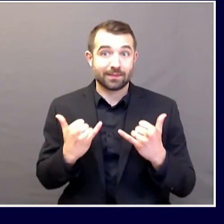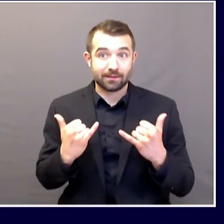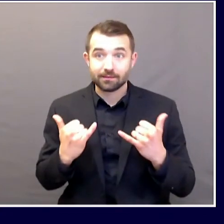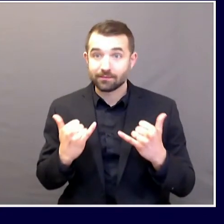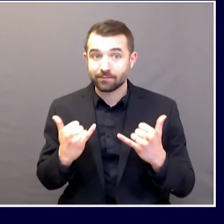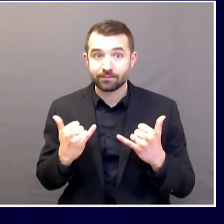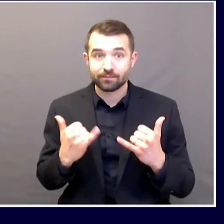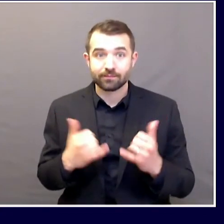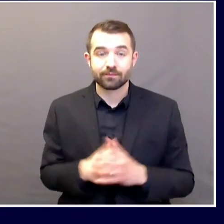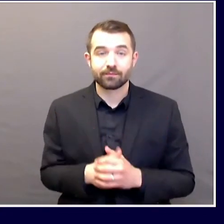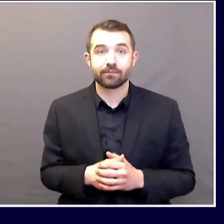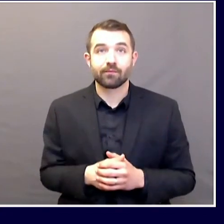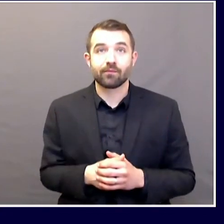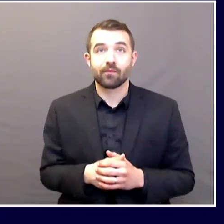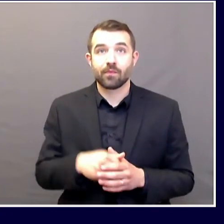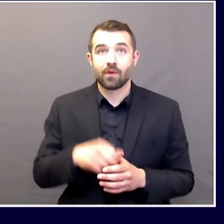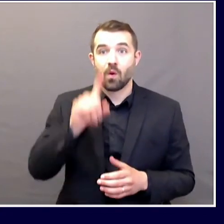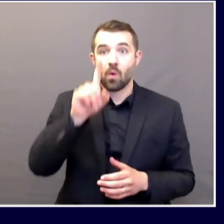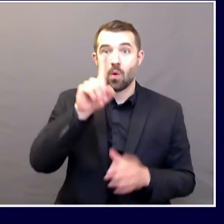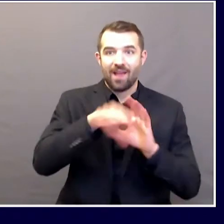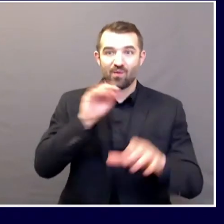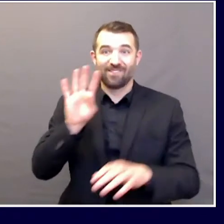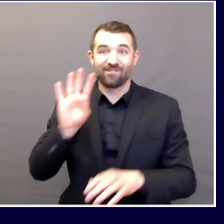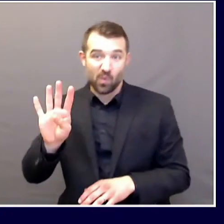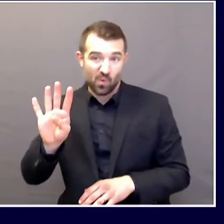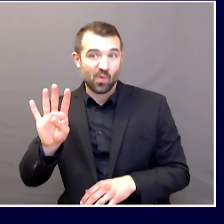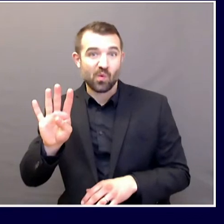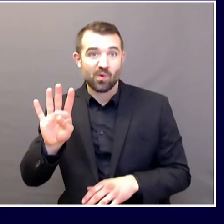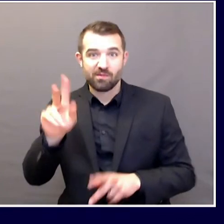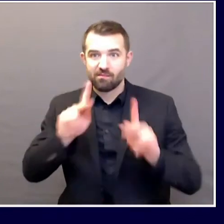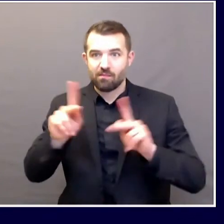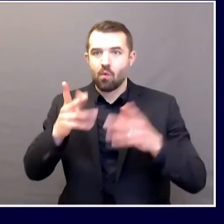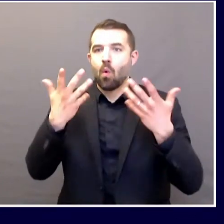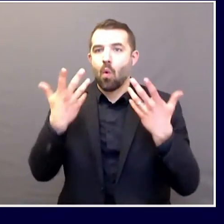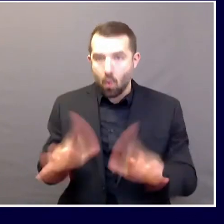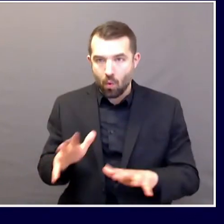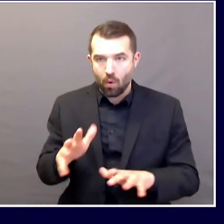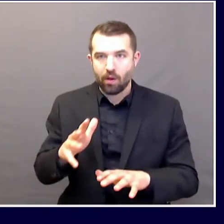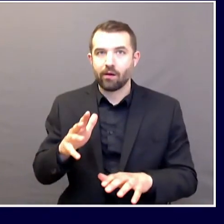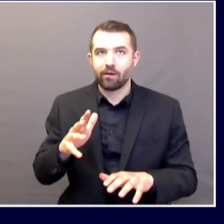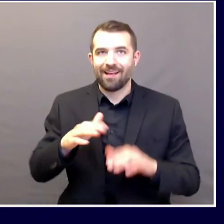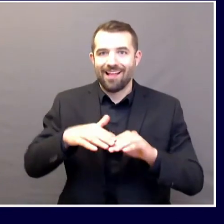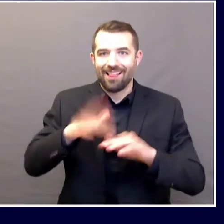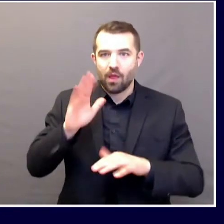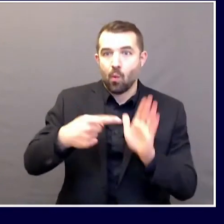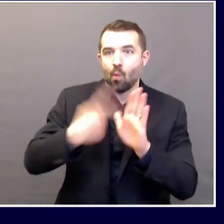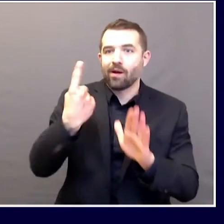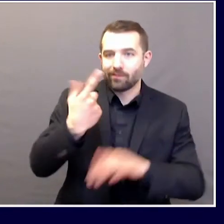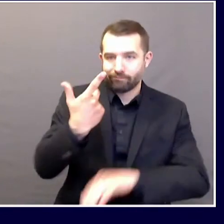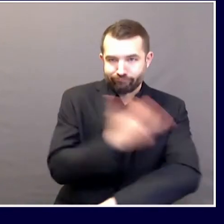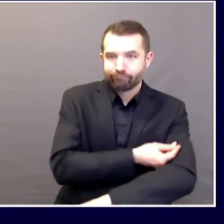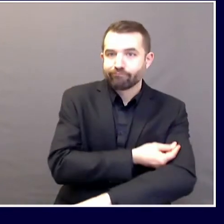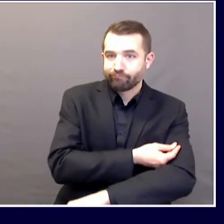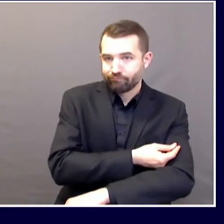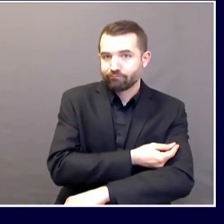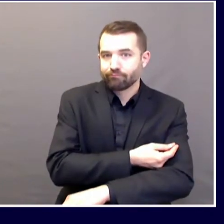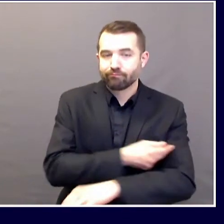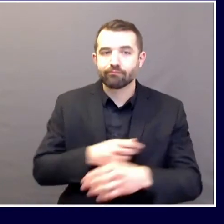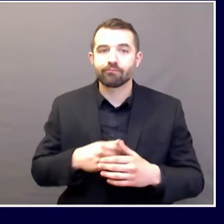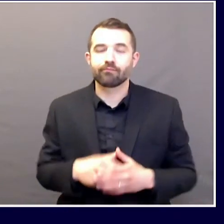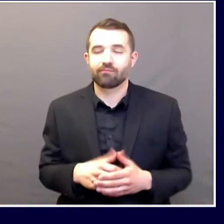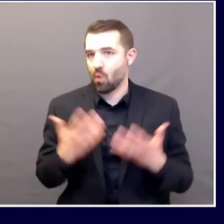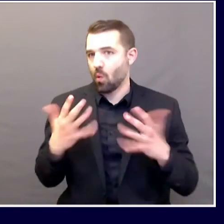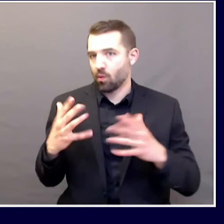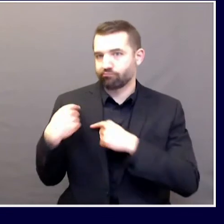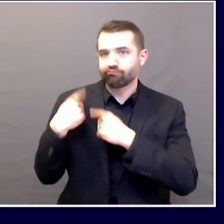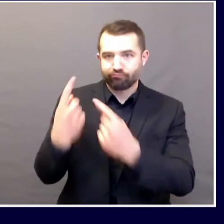Maine people has received a single dose of COVID-19 vaccine, at least their first dose, I should say. 1